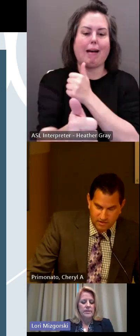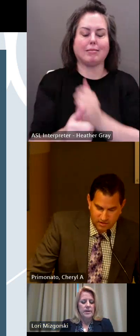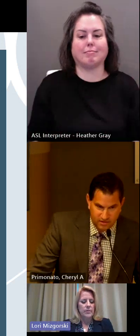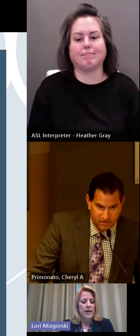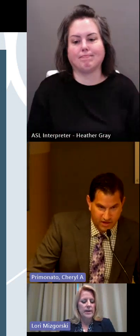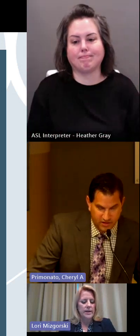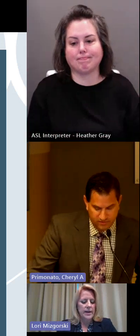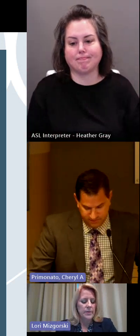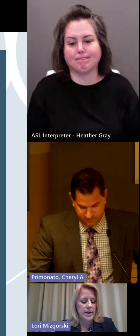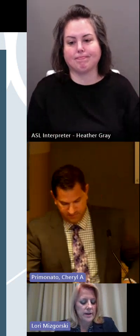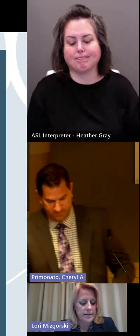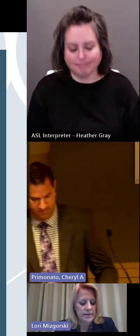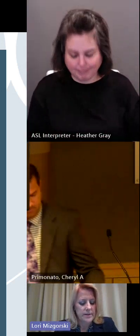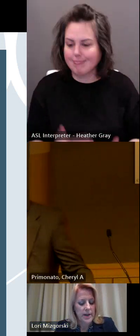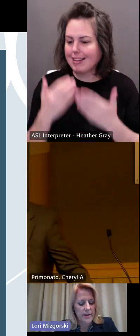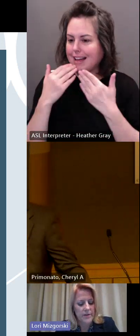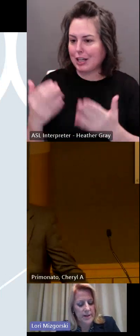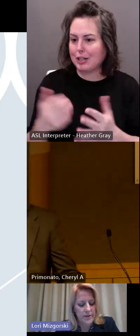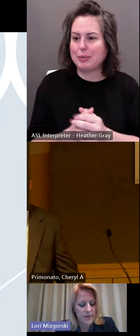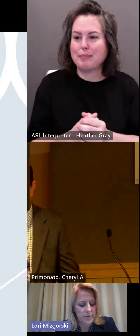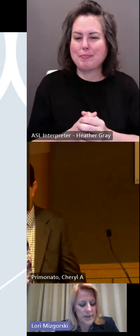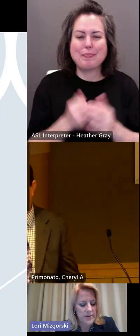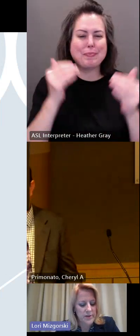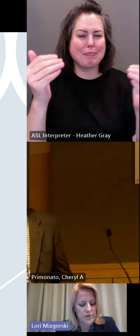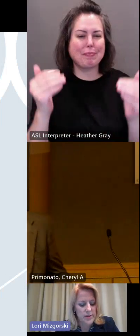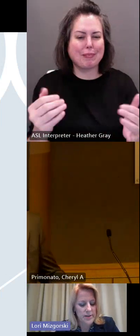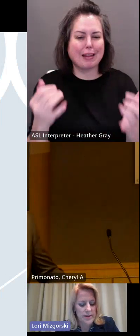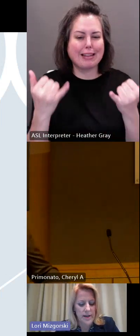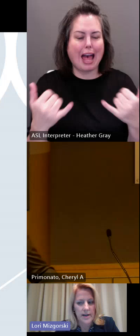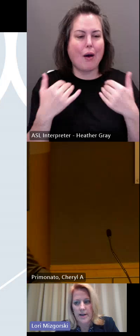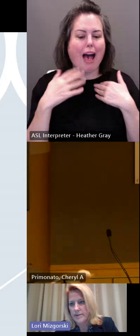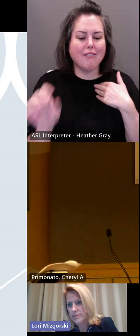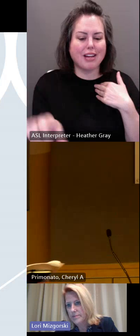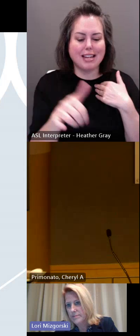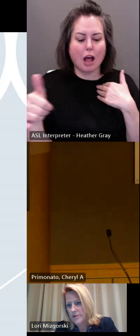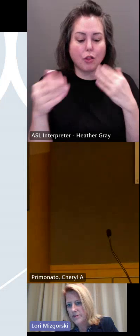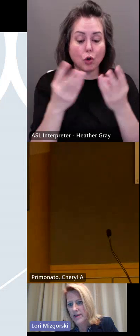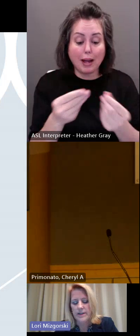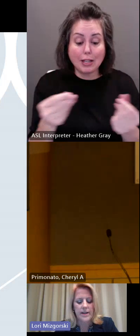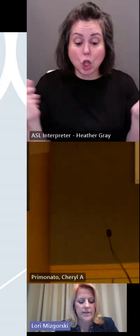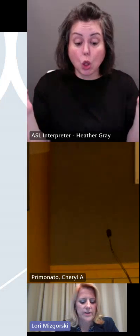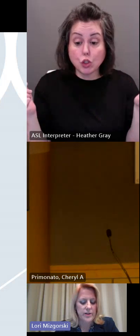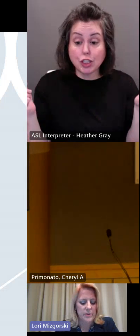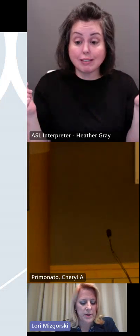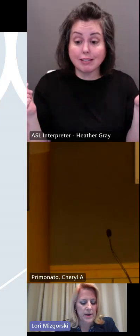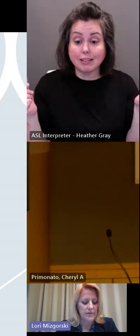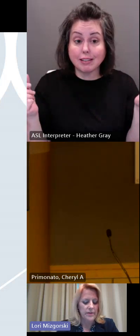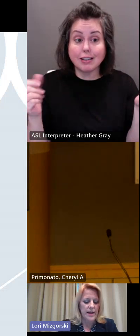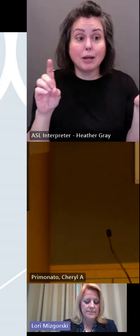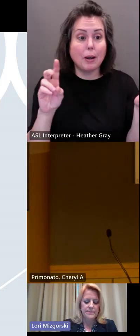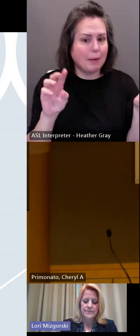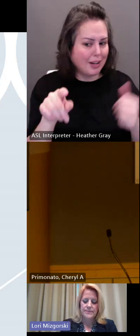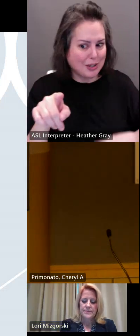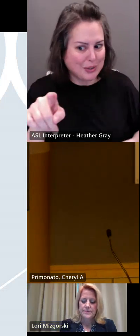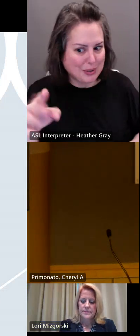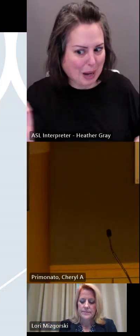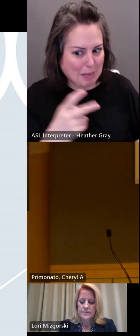All right, Thank you. and now we have another resolution. Mr. Devlin, I think you're coming back for